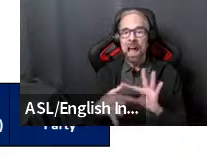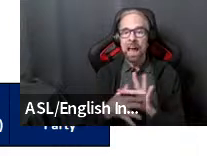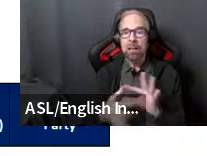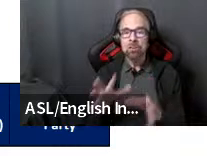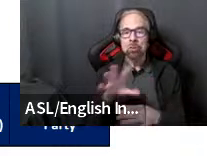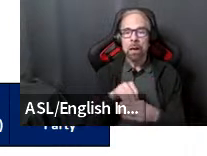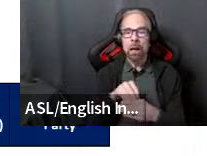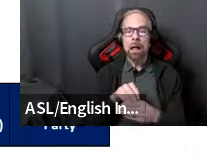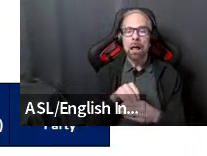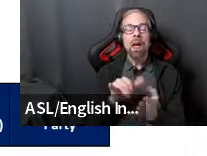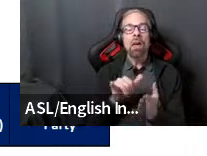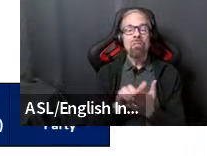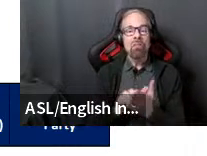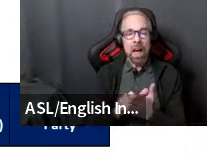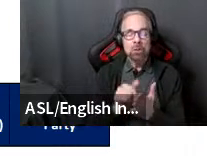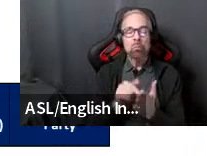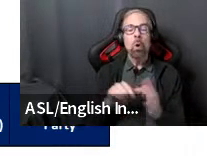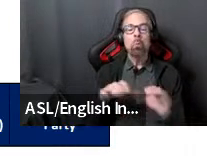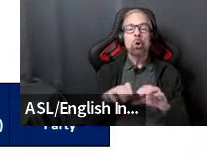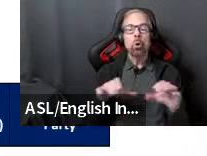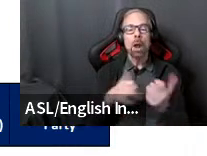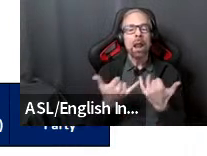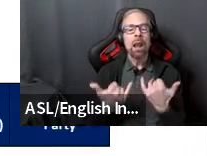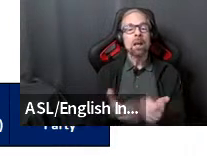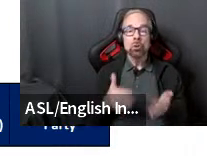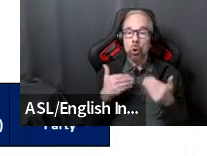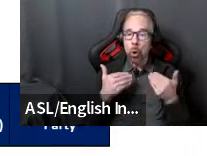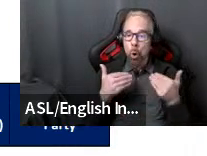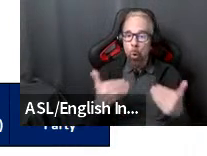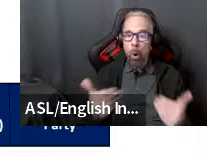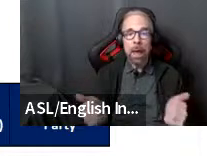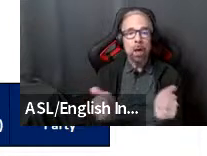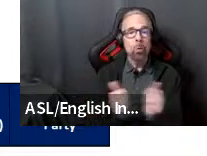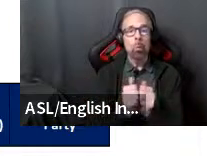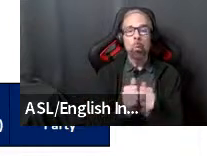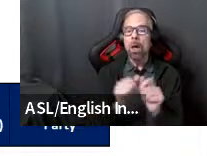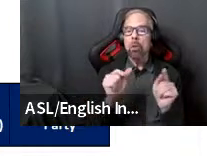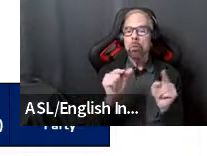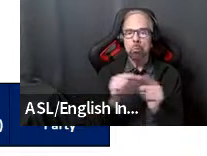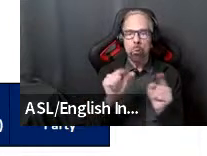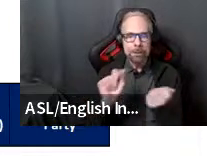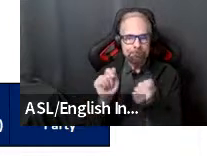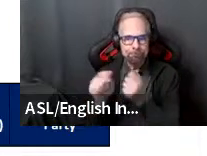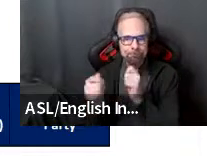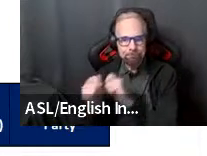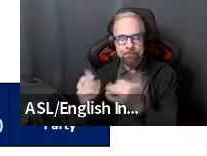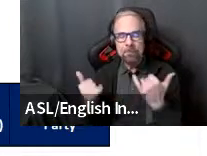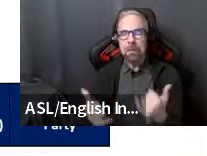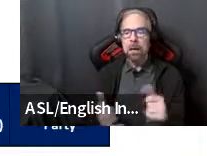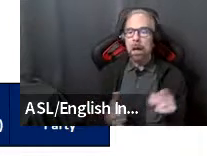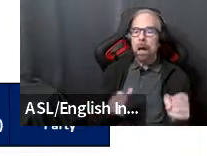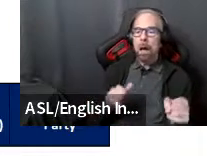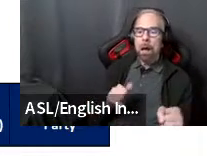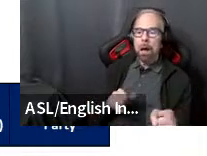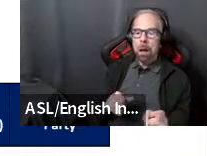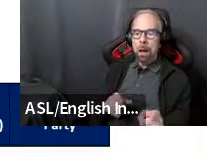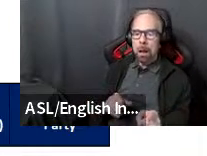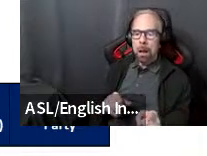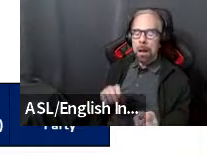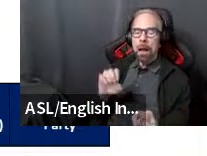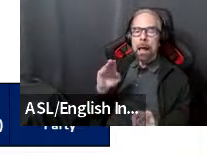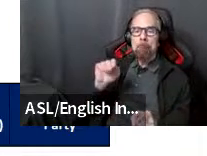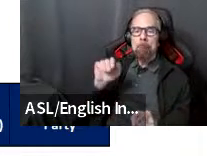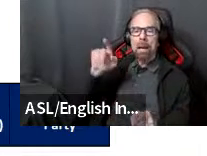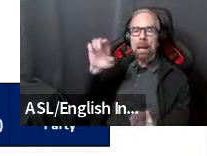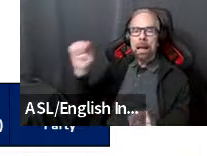stage that we're at. Let's wordsmith away. So if you have other thoughts on language, let's add it in. And Bree, really quickly, if I can just note before we go to